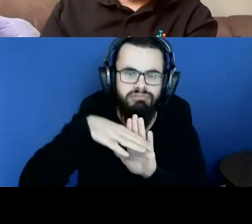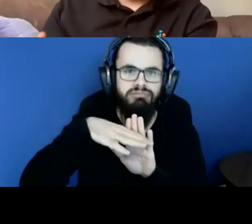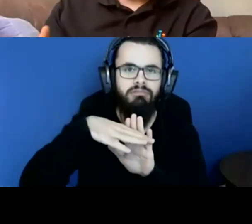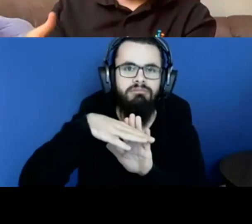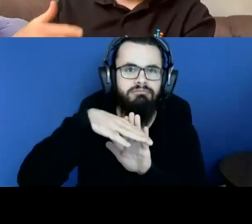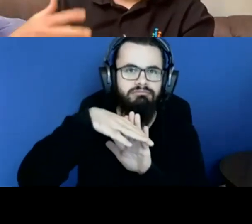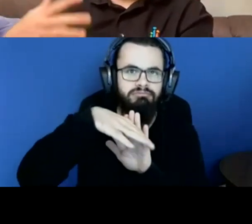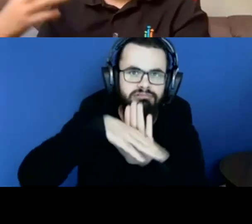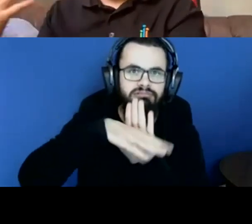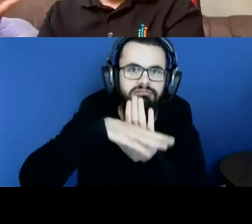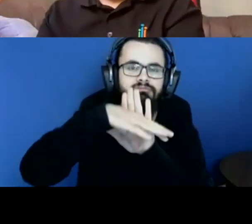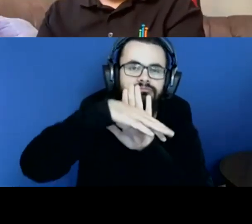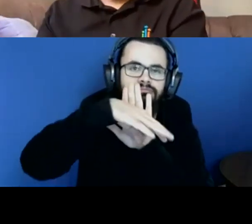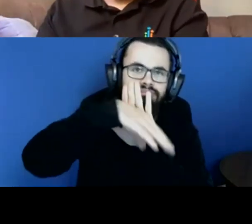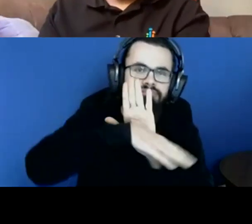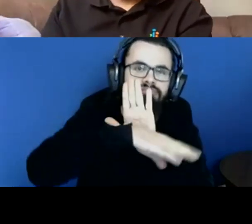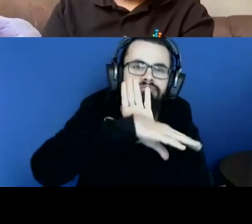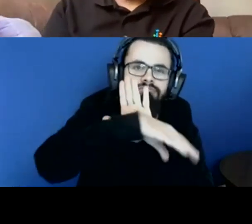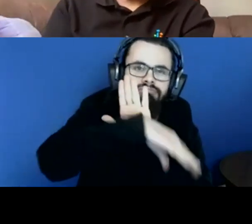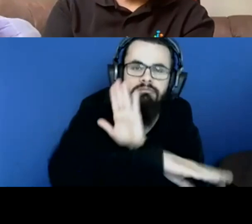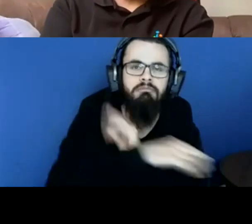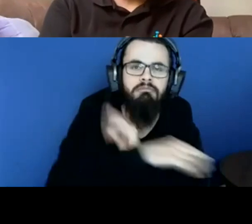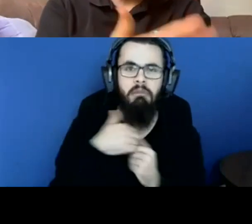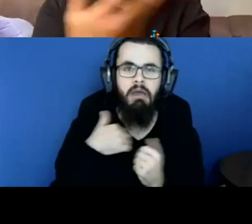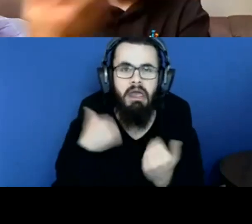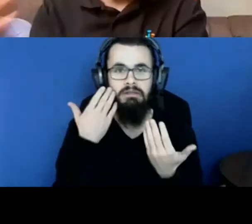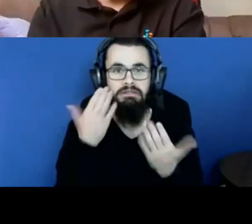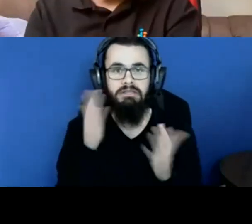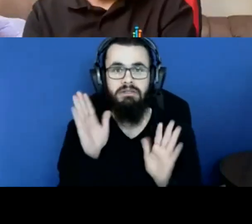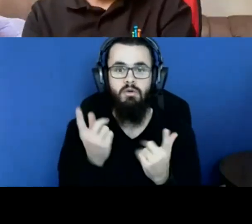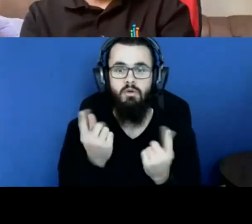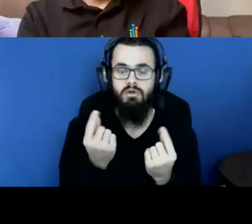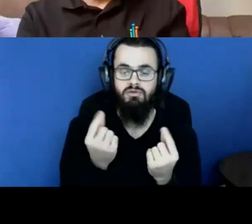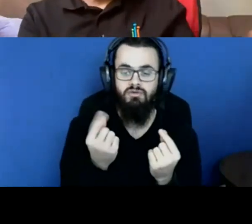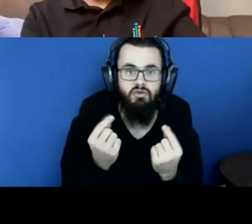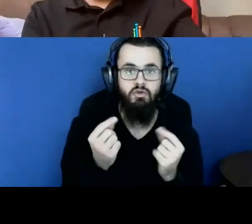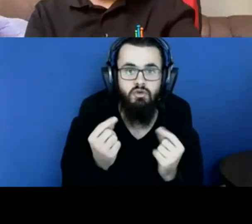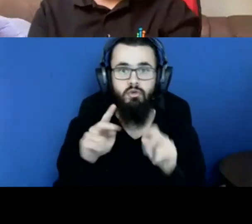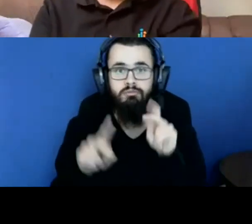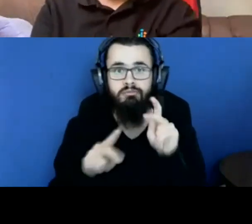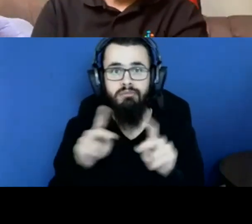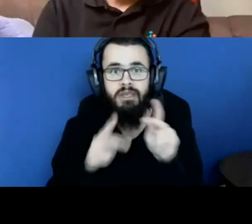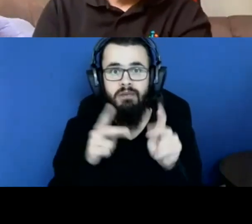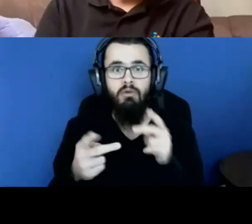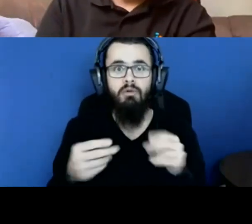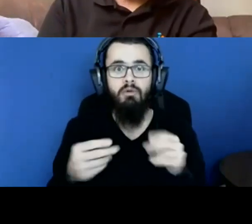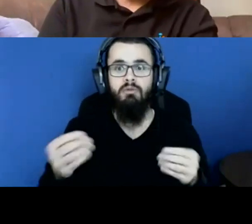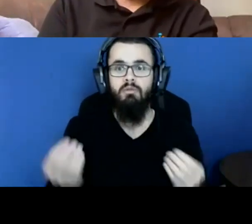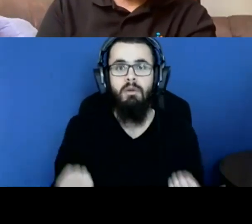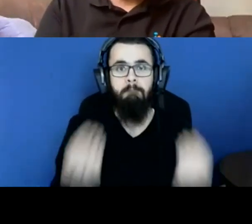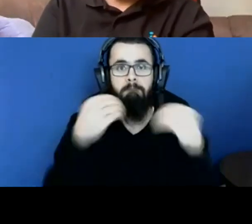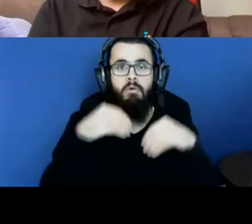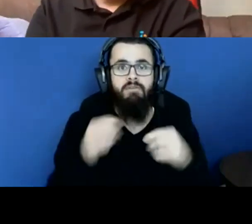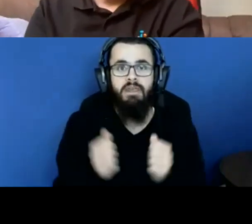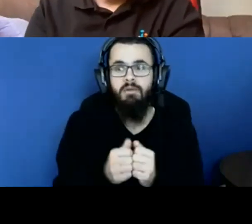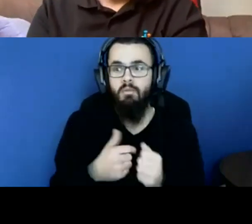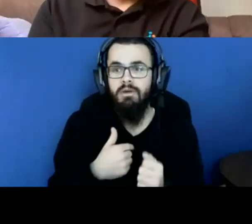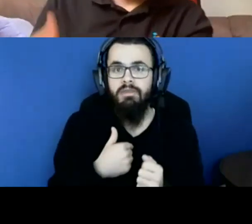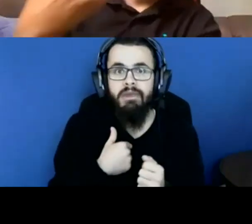didn't know what to do. These guys were moving in on me. The relationship was only there